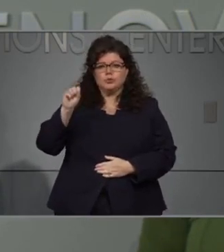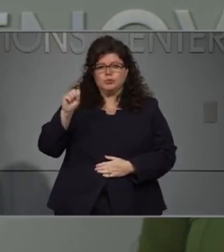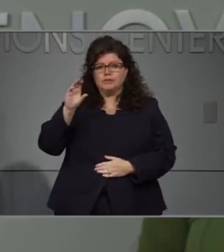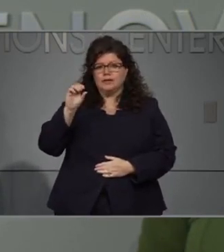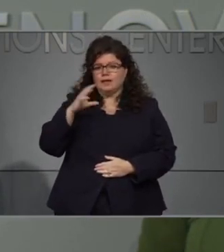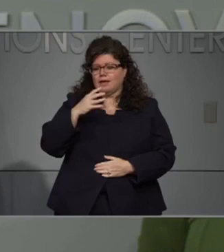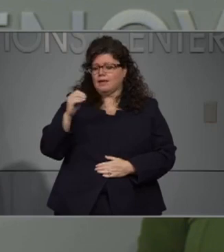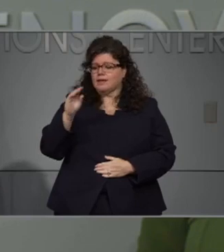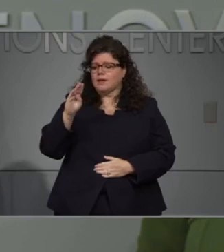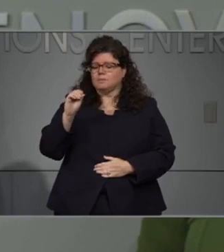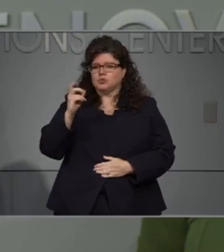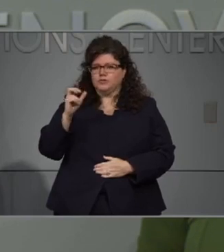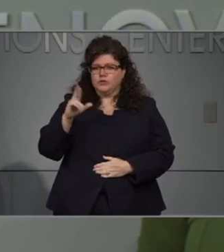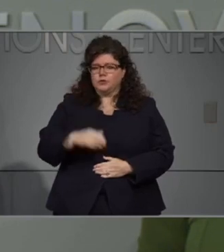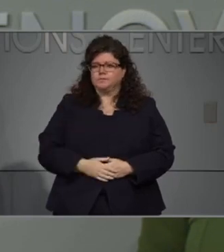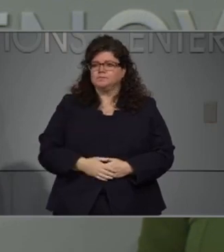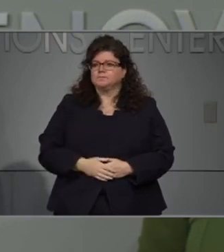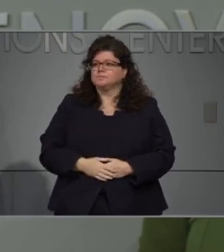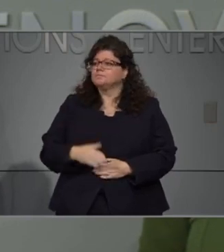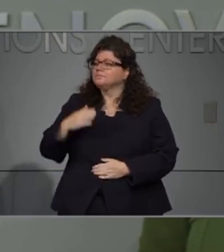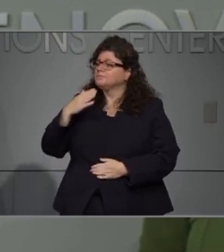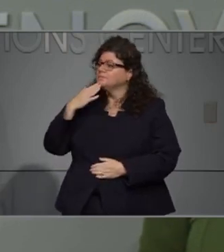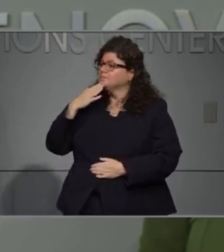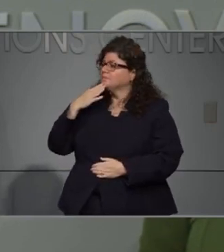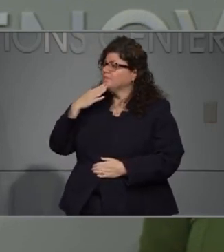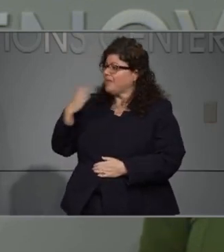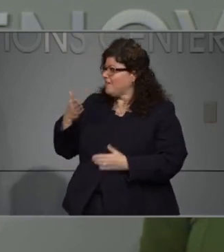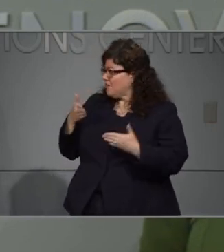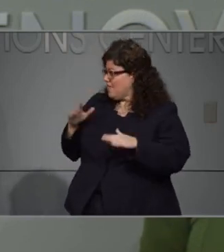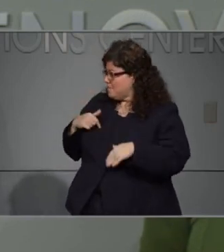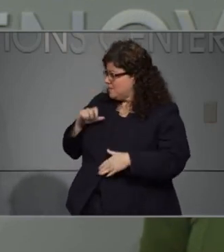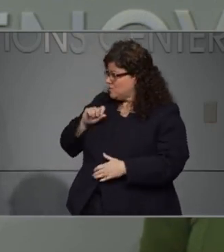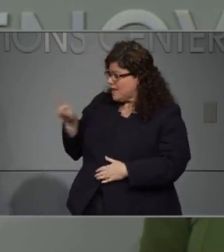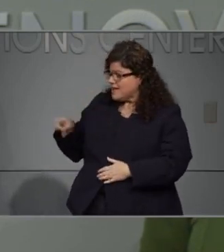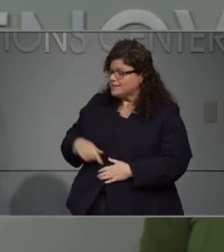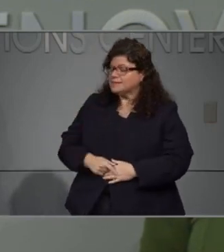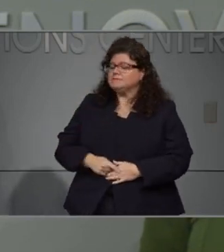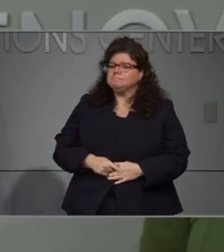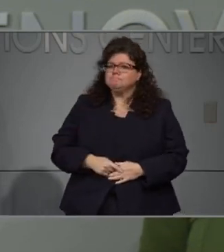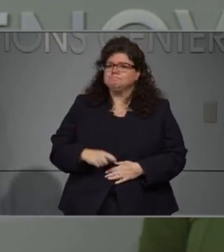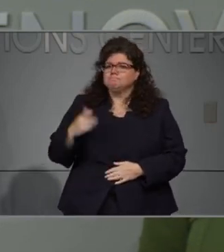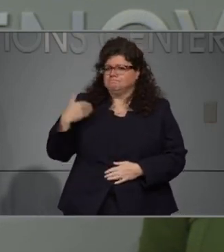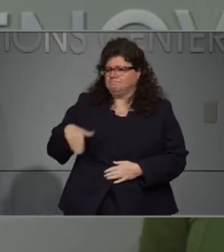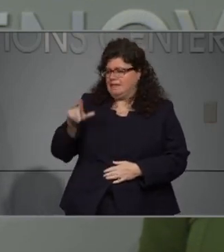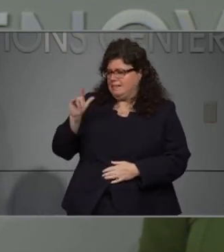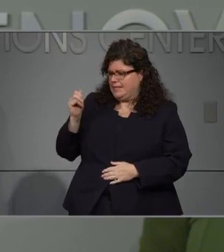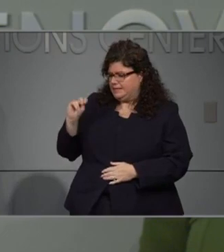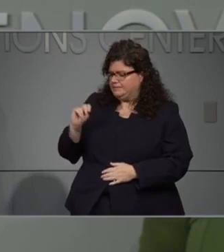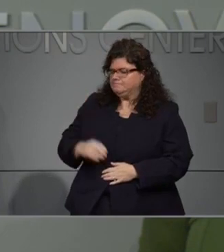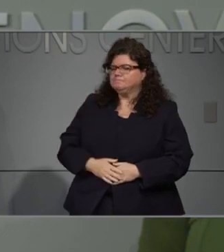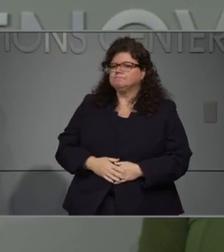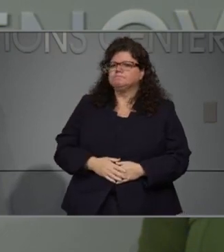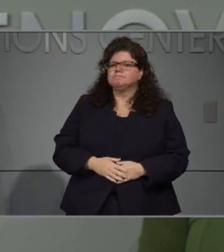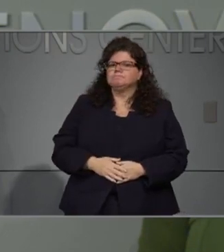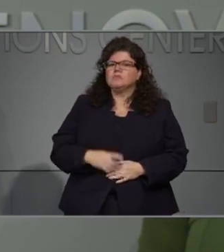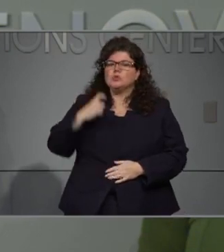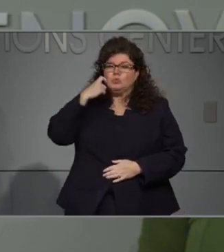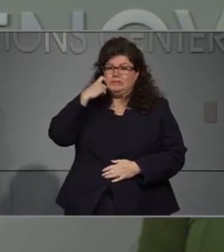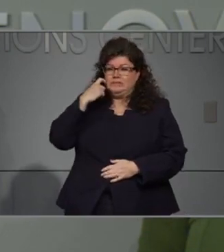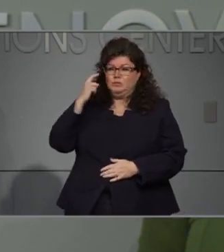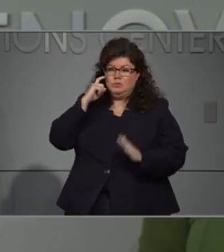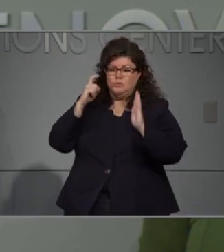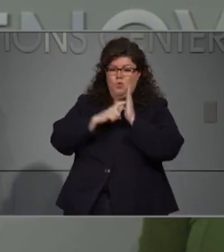Hi, Dr. Cohen. Thanks a lot for taking my call. This is Lynn Bonner from the News and Observer. In the past couple of days, we've seen school districts move